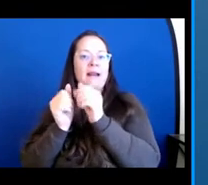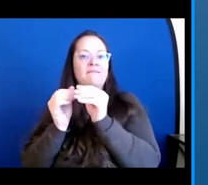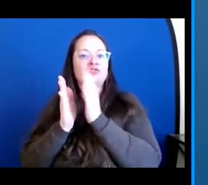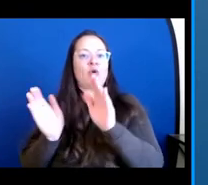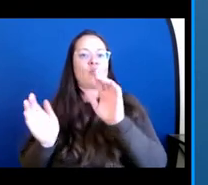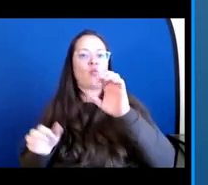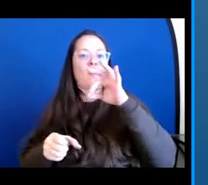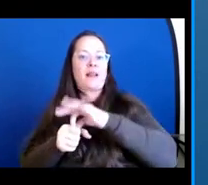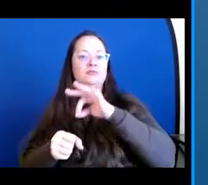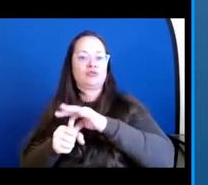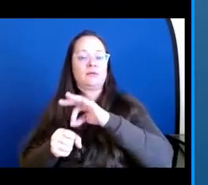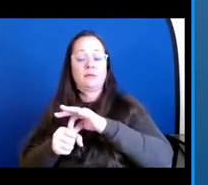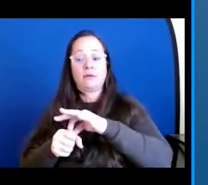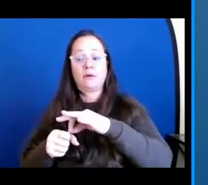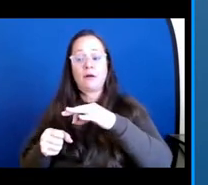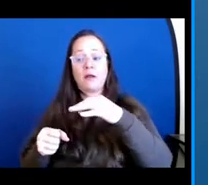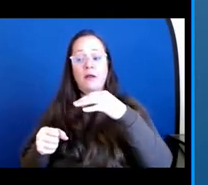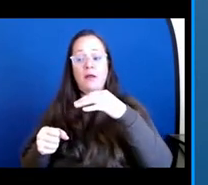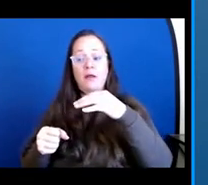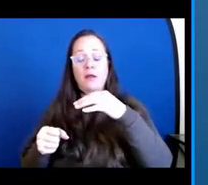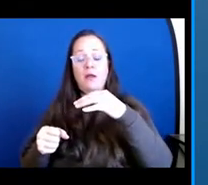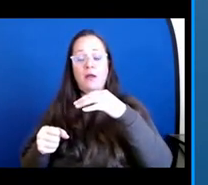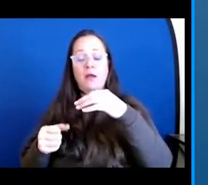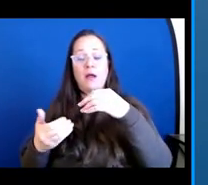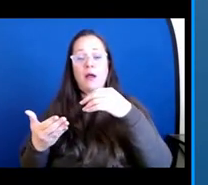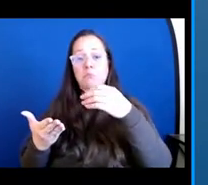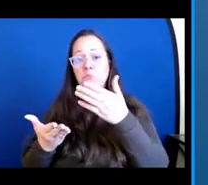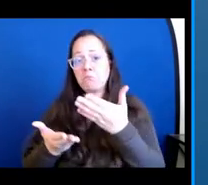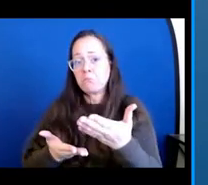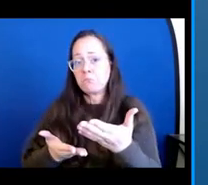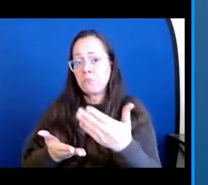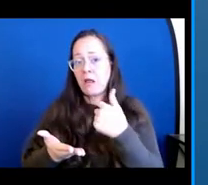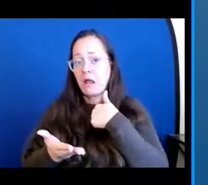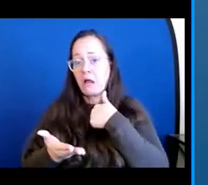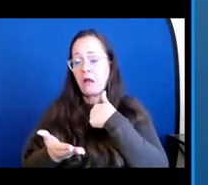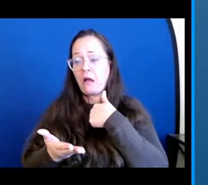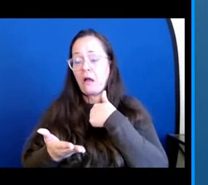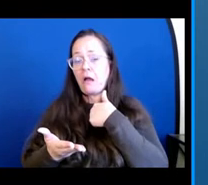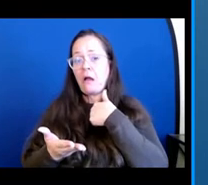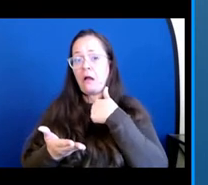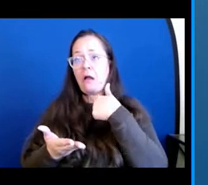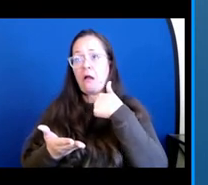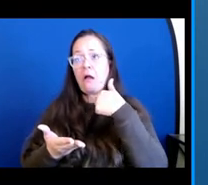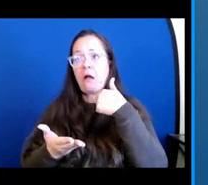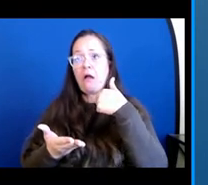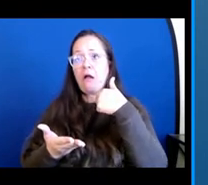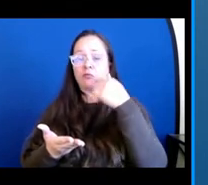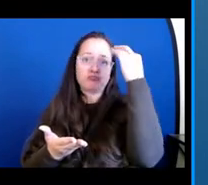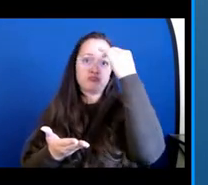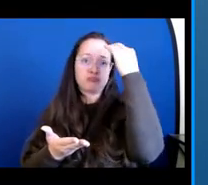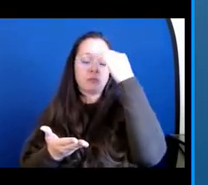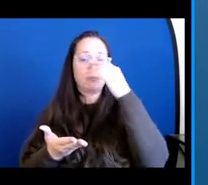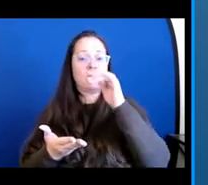I think um the fact that